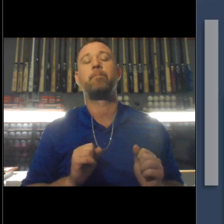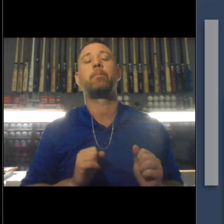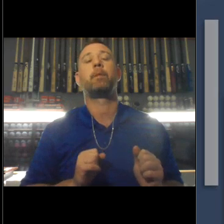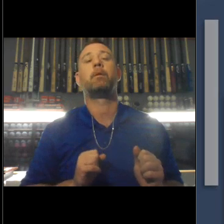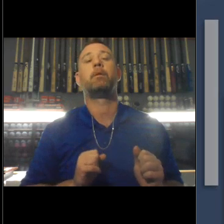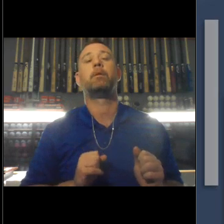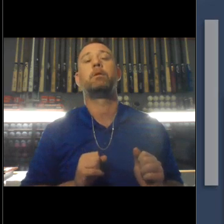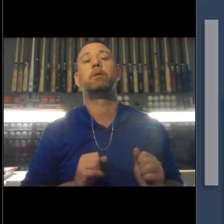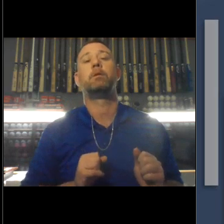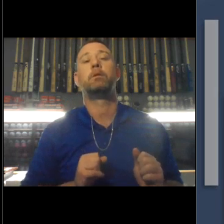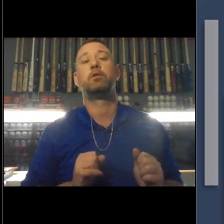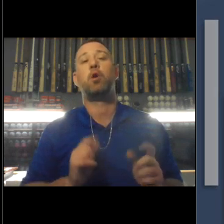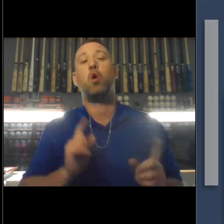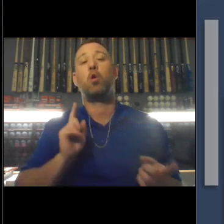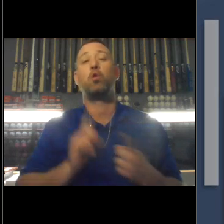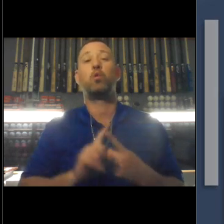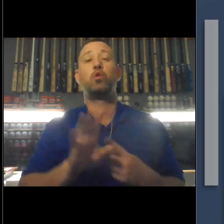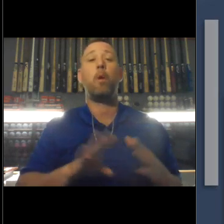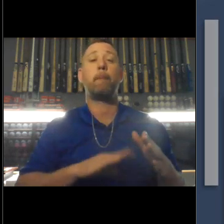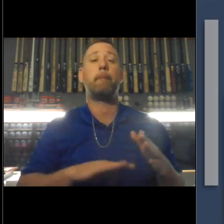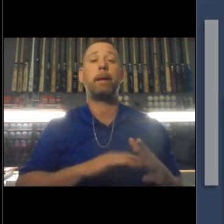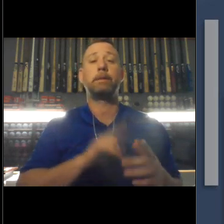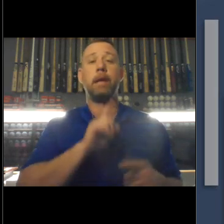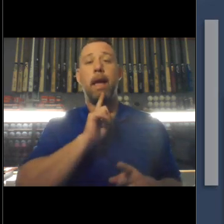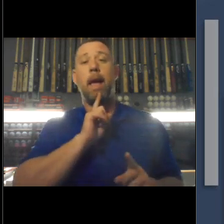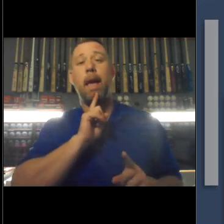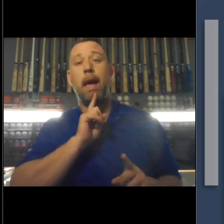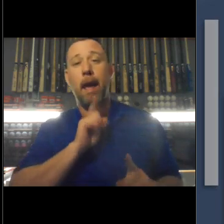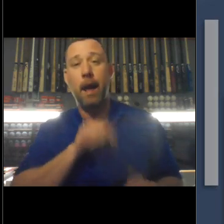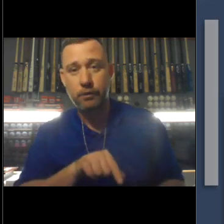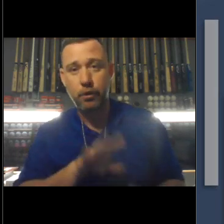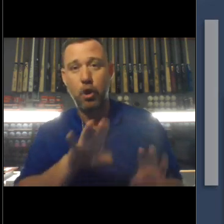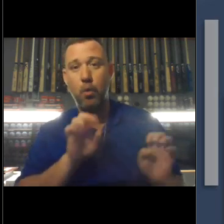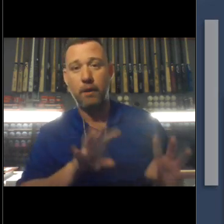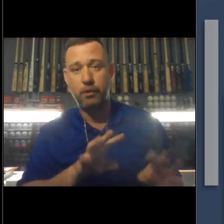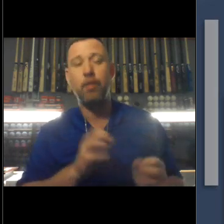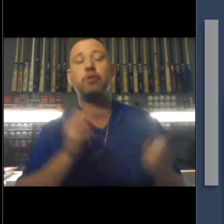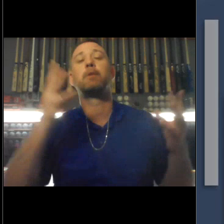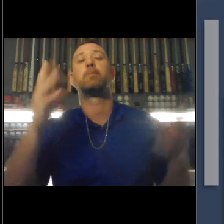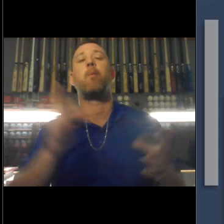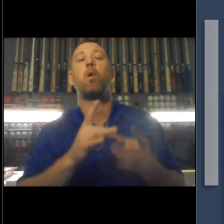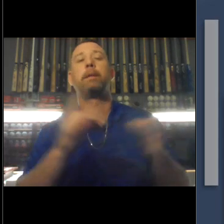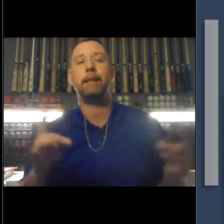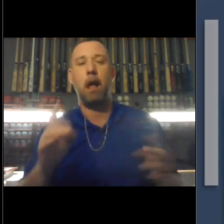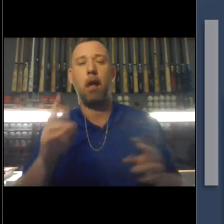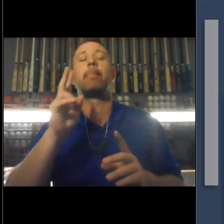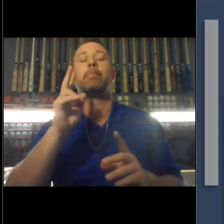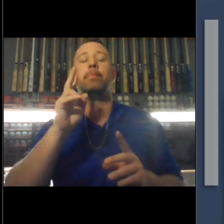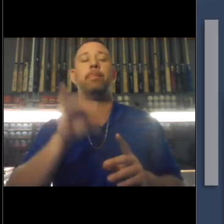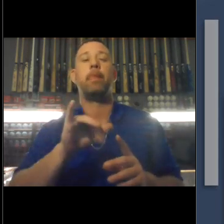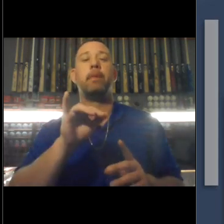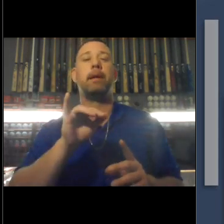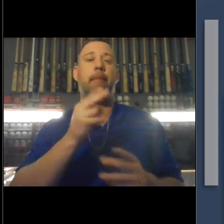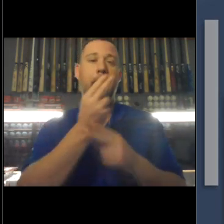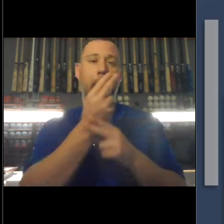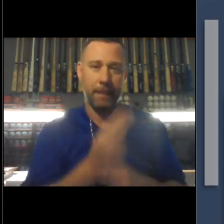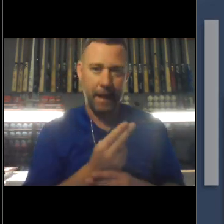To get to the basic answer of your question, there's a lot more detail in the application that allows the evaluation of